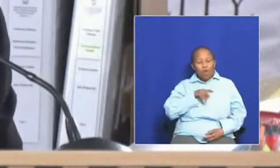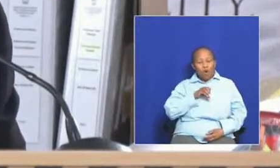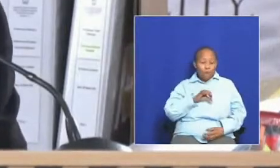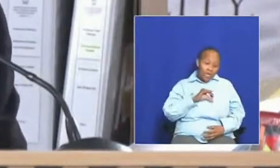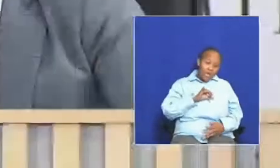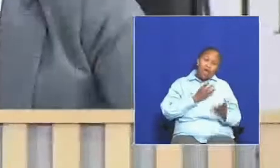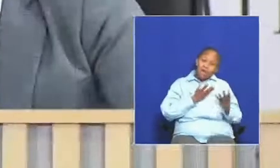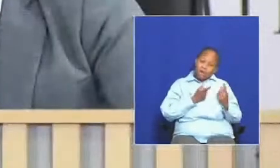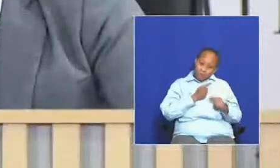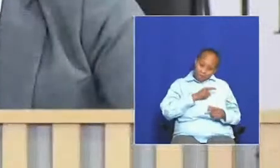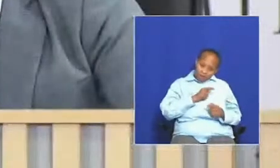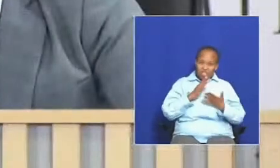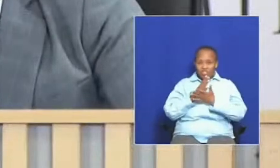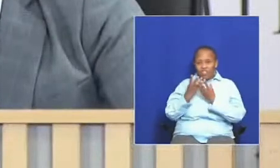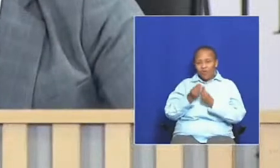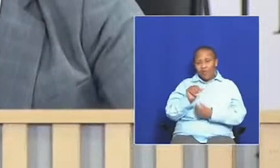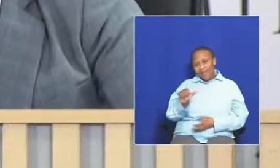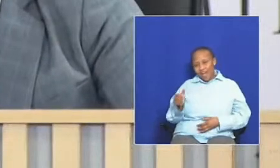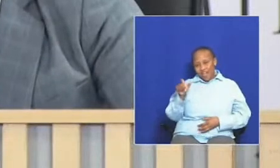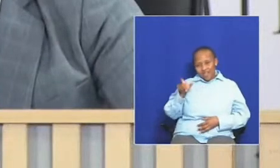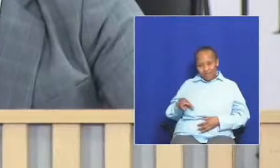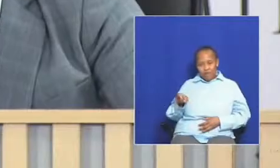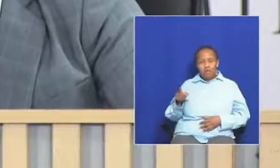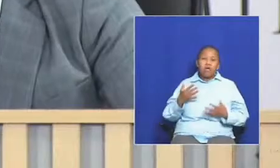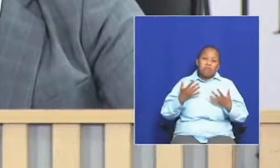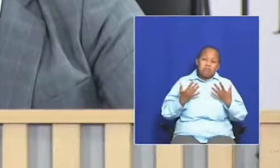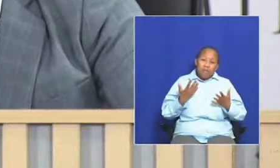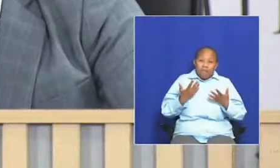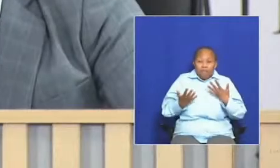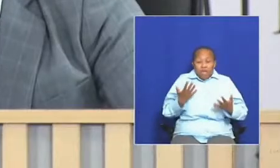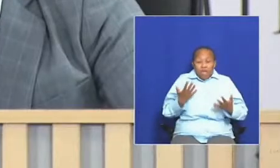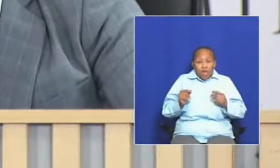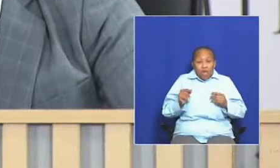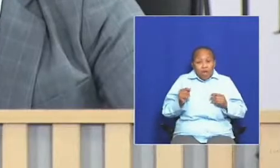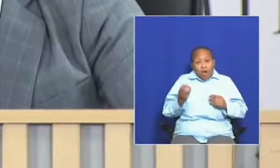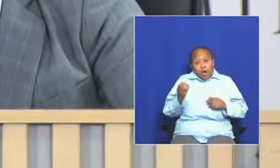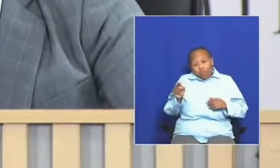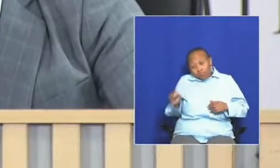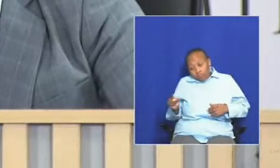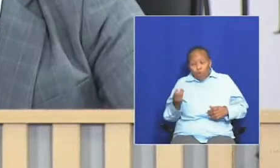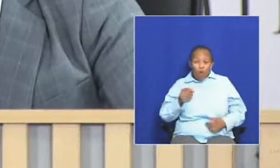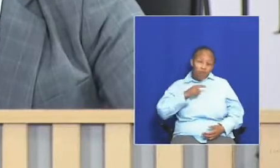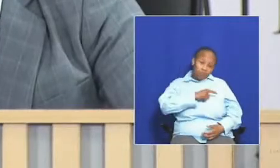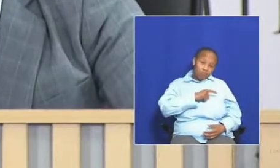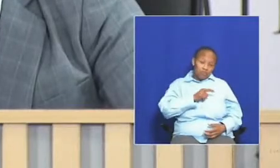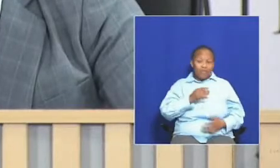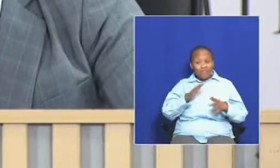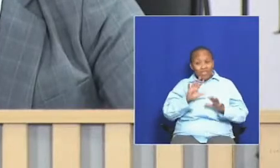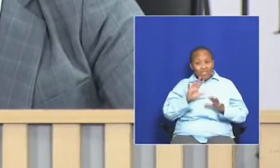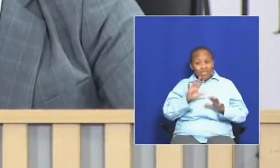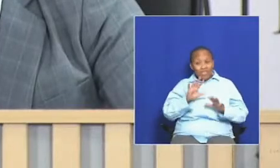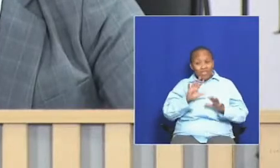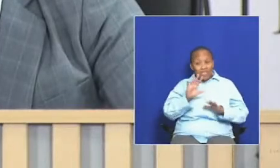it's because either one of them would have asked you. Of course, yes. Okay, that makes logical sense.